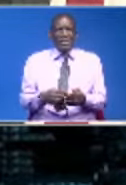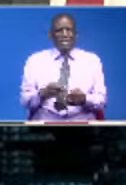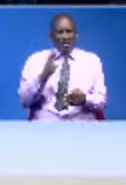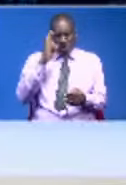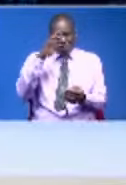need to focus on the long game, because the cost of doing nothing is a lot larger than the cost of doing something today. Thank you so much to our panelists, James again from APSA,